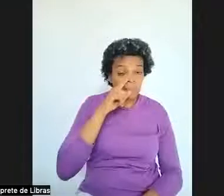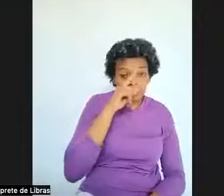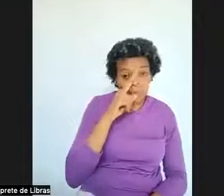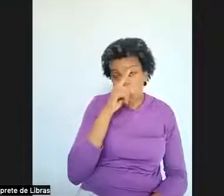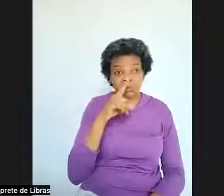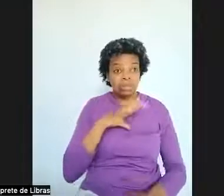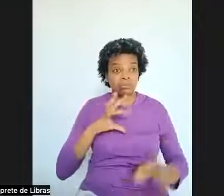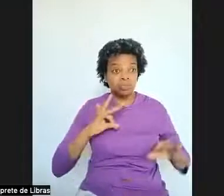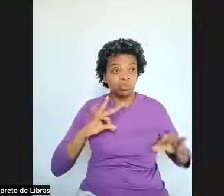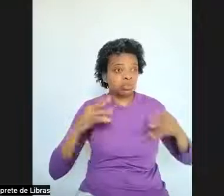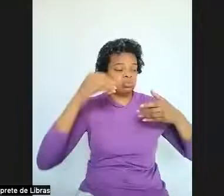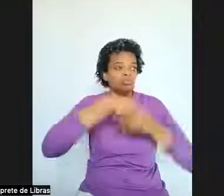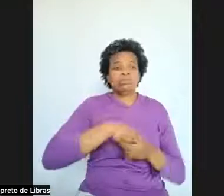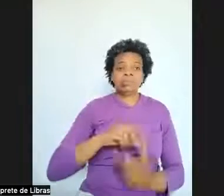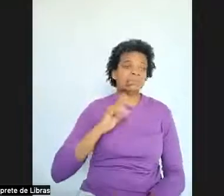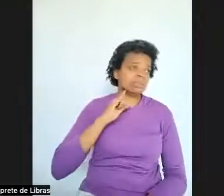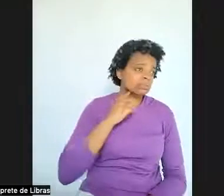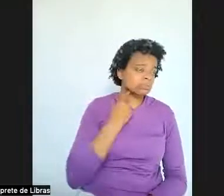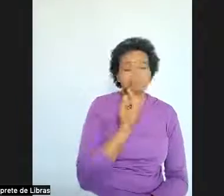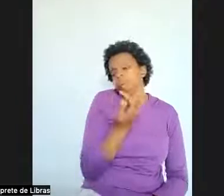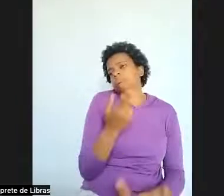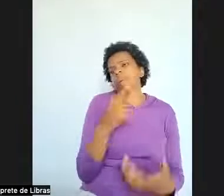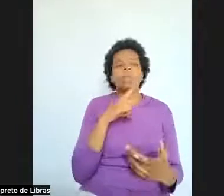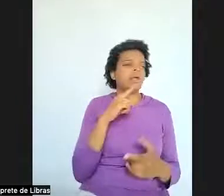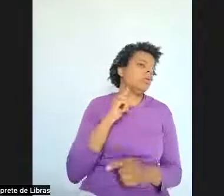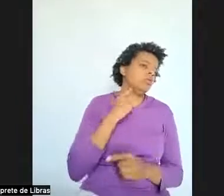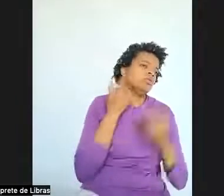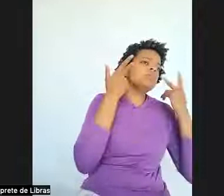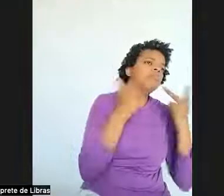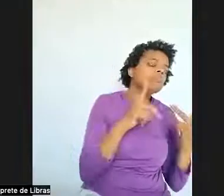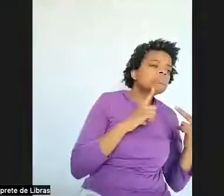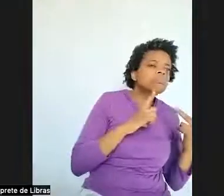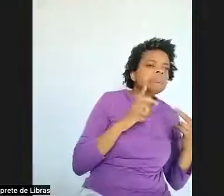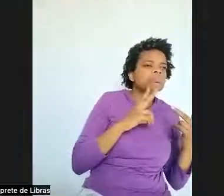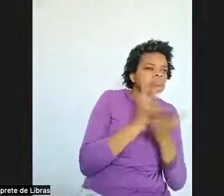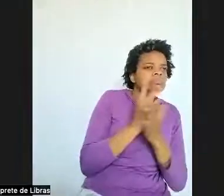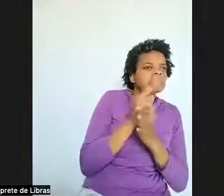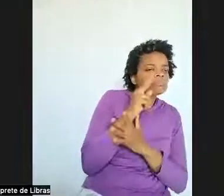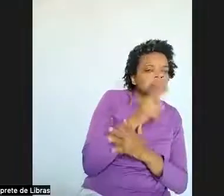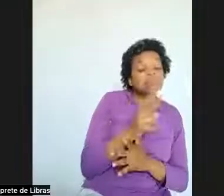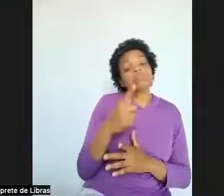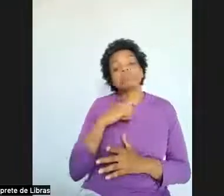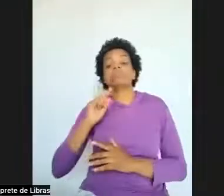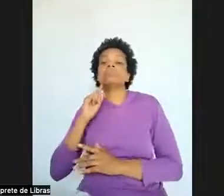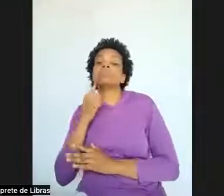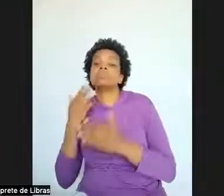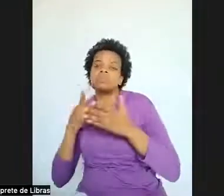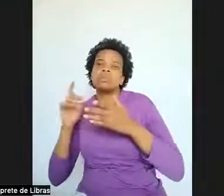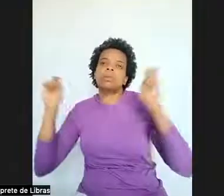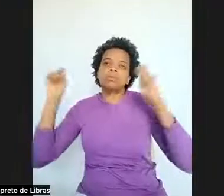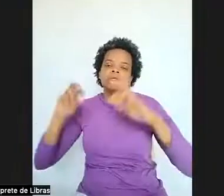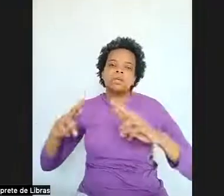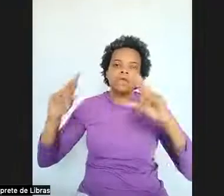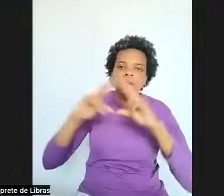dangerous because you see everything. There are some more eccentric material, but there are other materials that